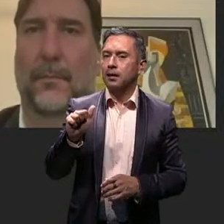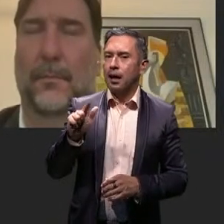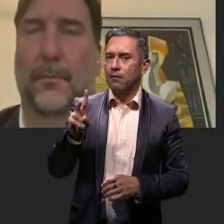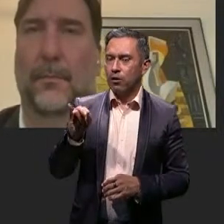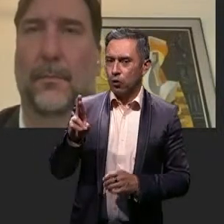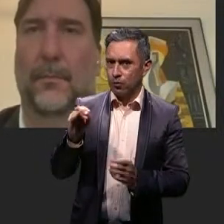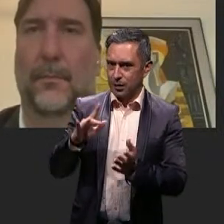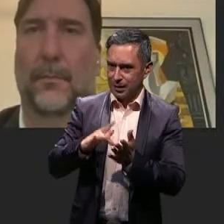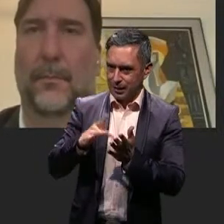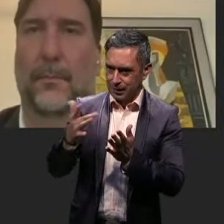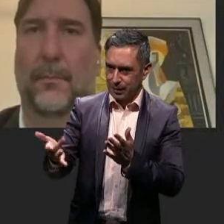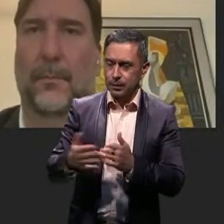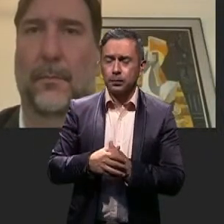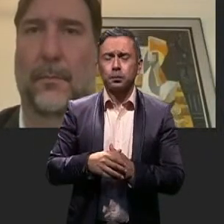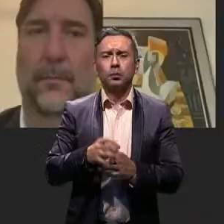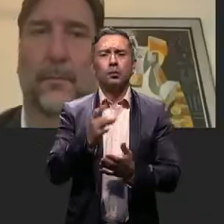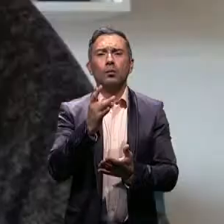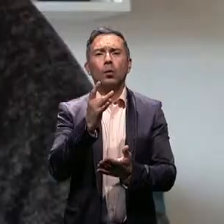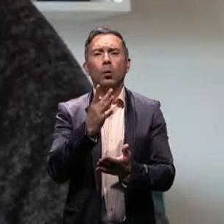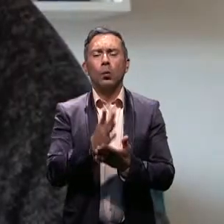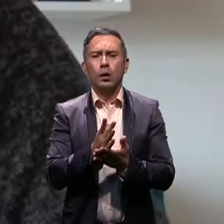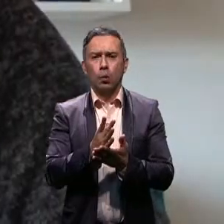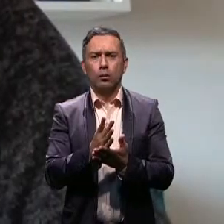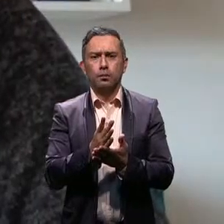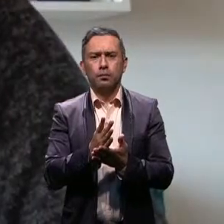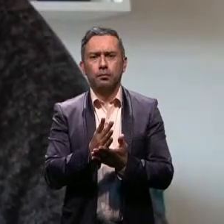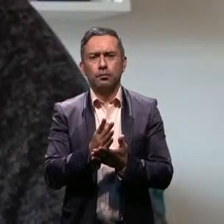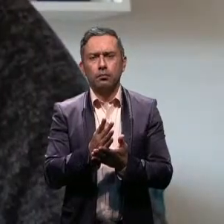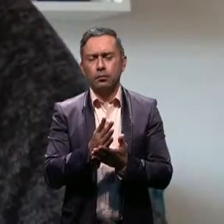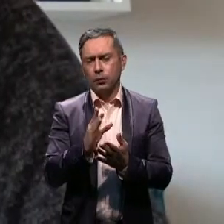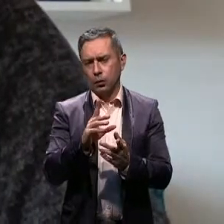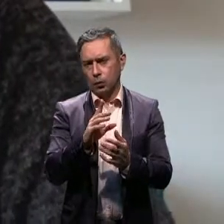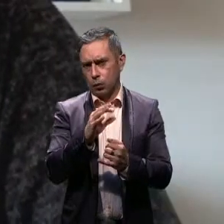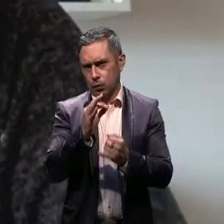Salvador, thank you very much. So now I would